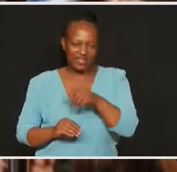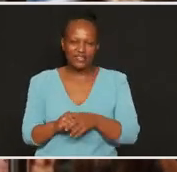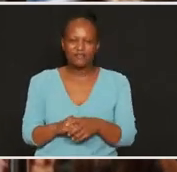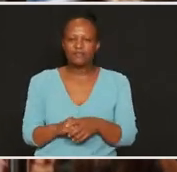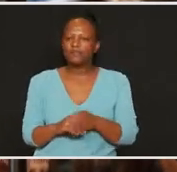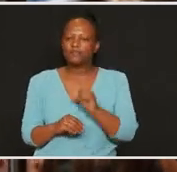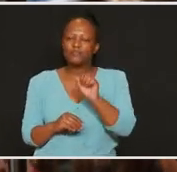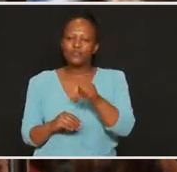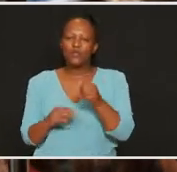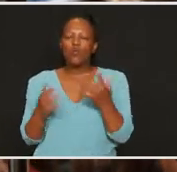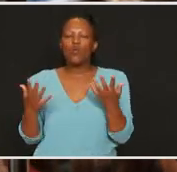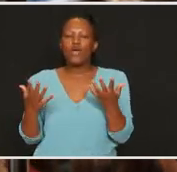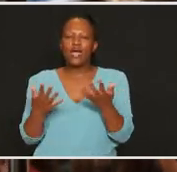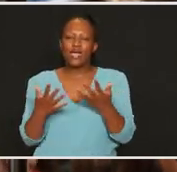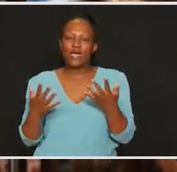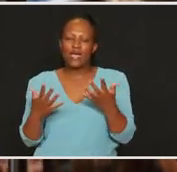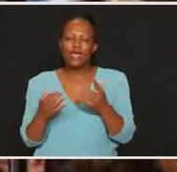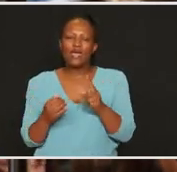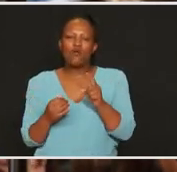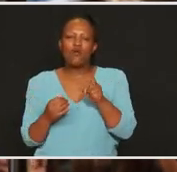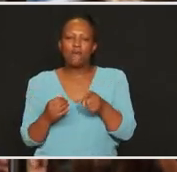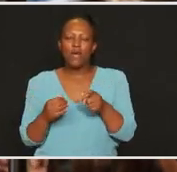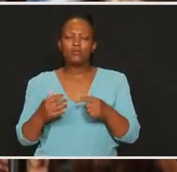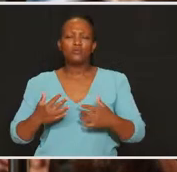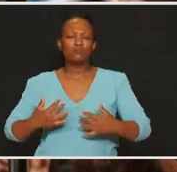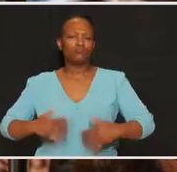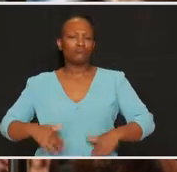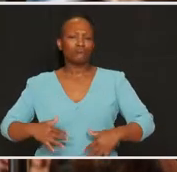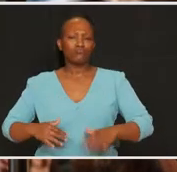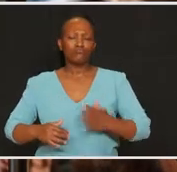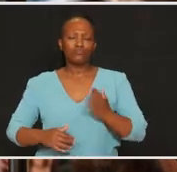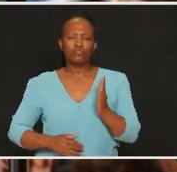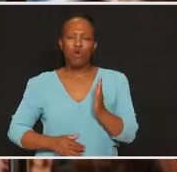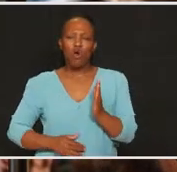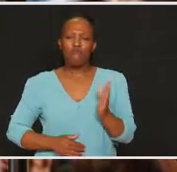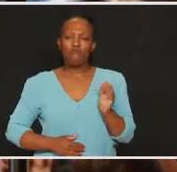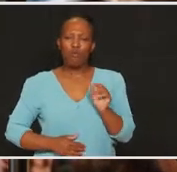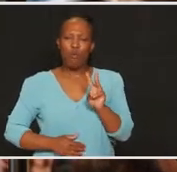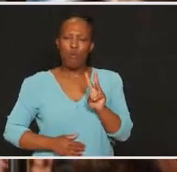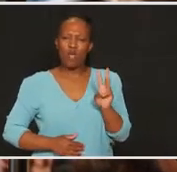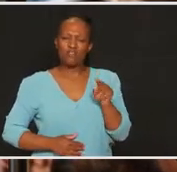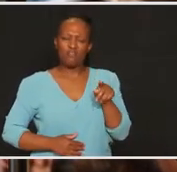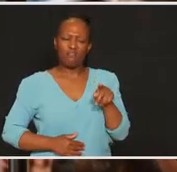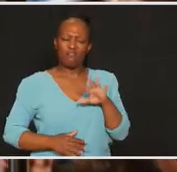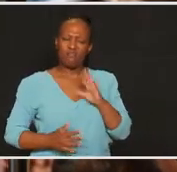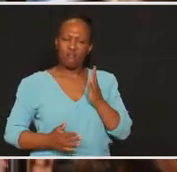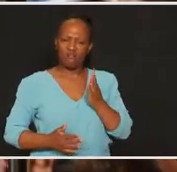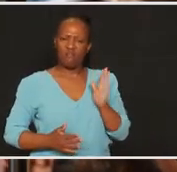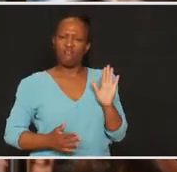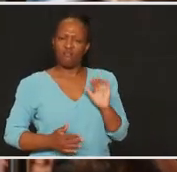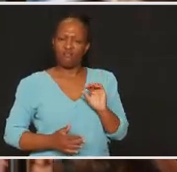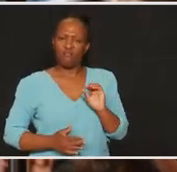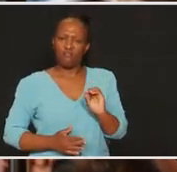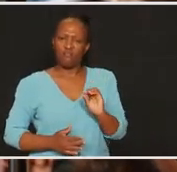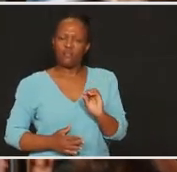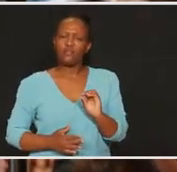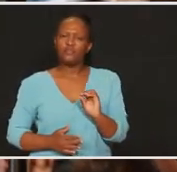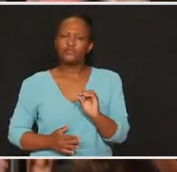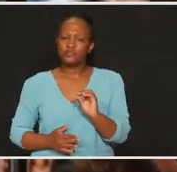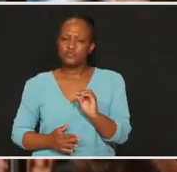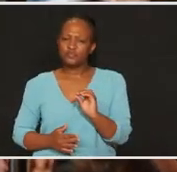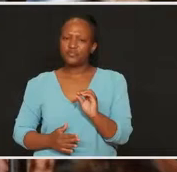we are to where we need to be we call for an utmost decolonization of basic education as it need to be restructured